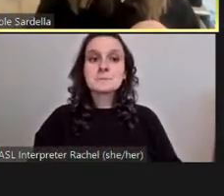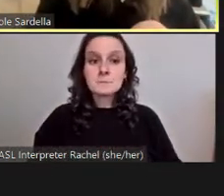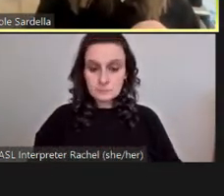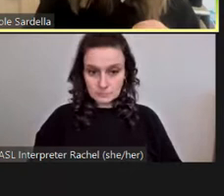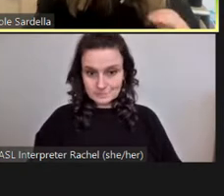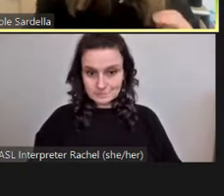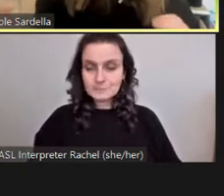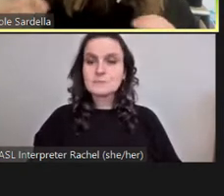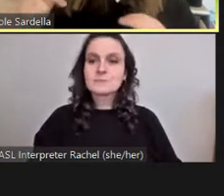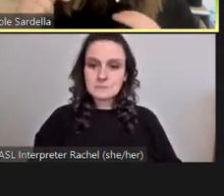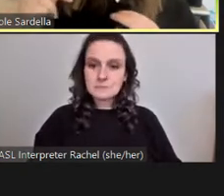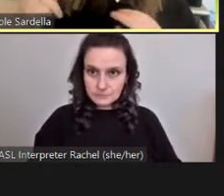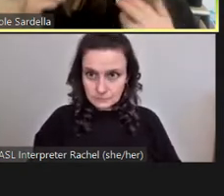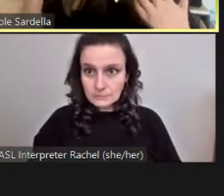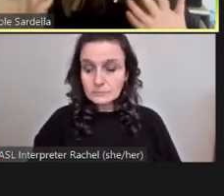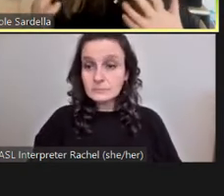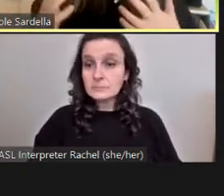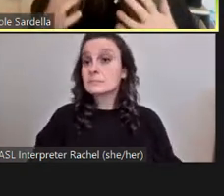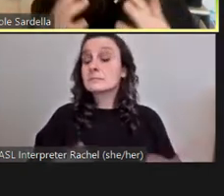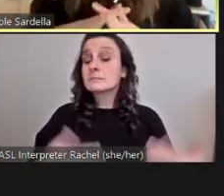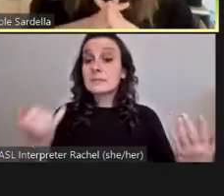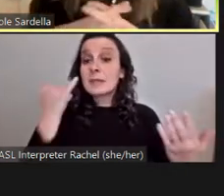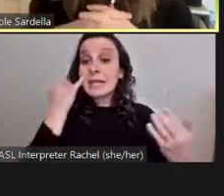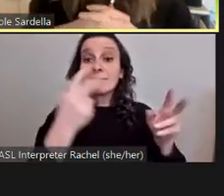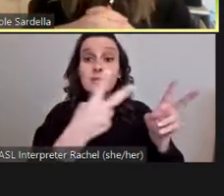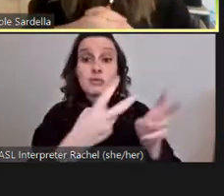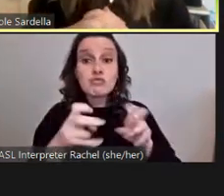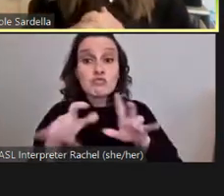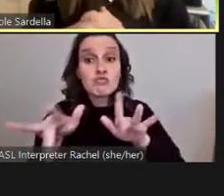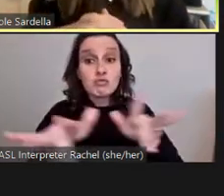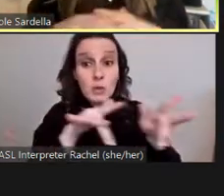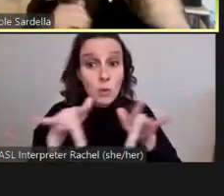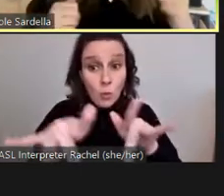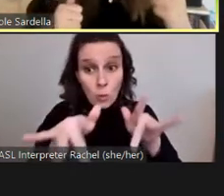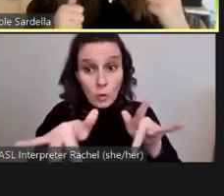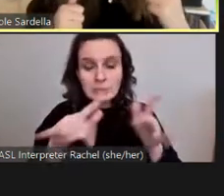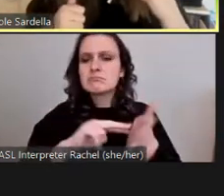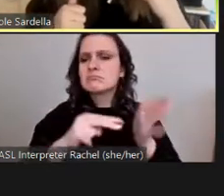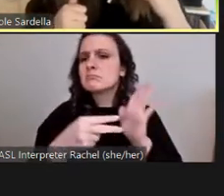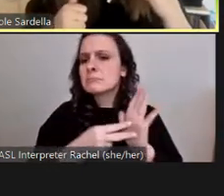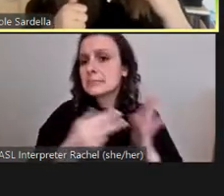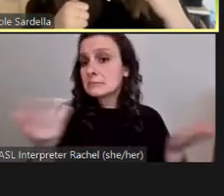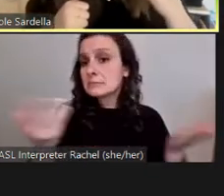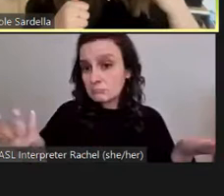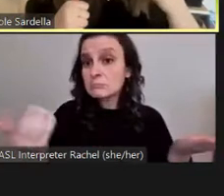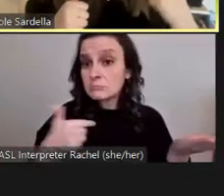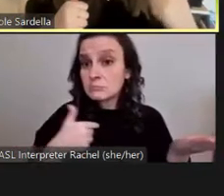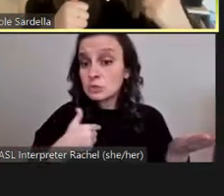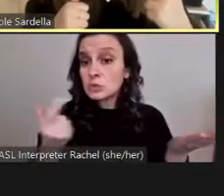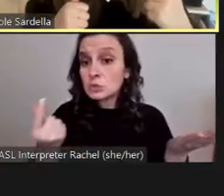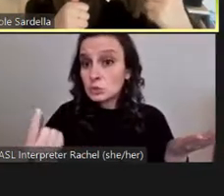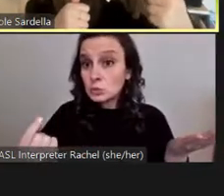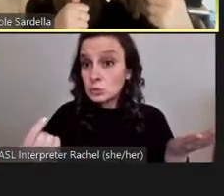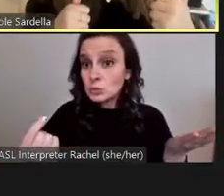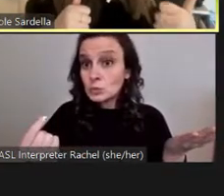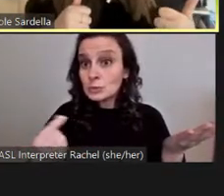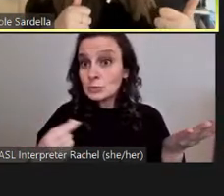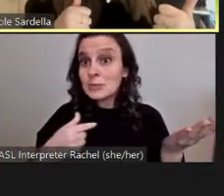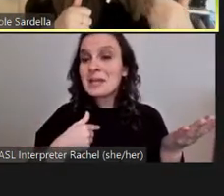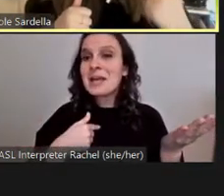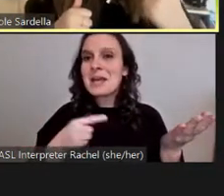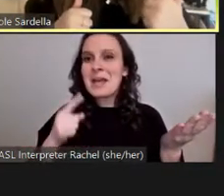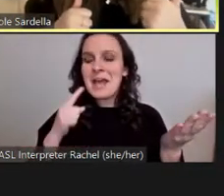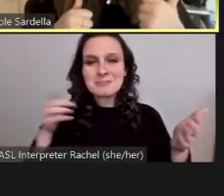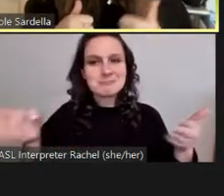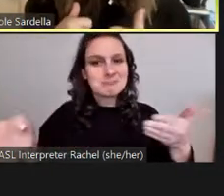for something that is recorded, that means I close myself